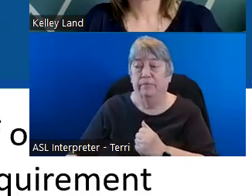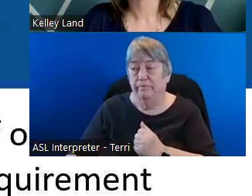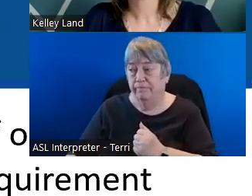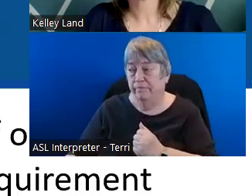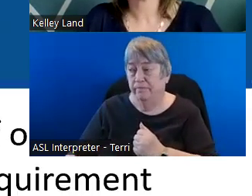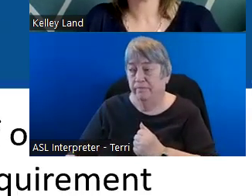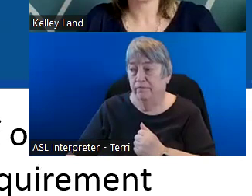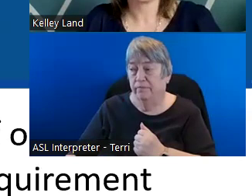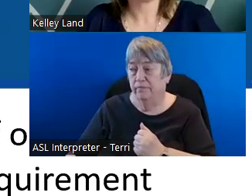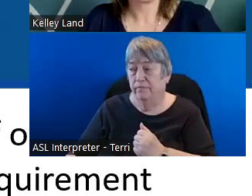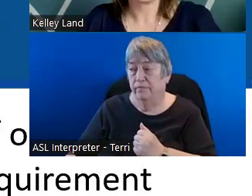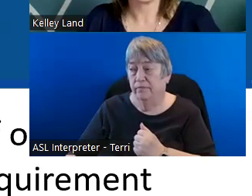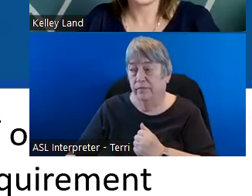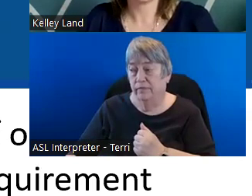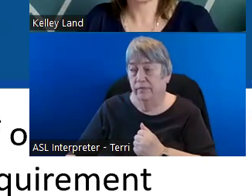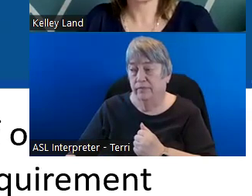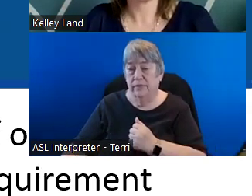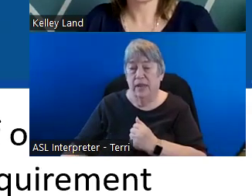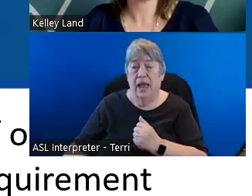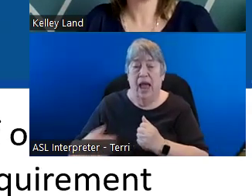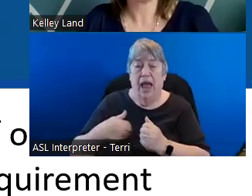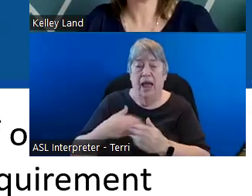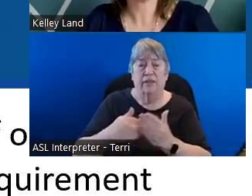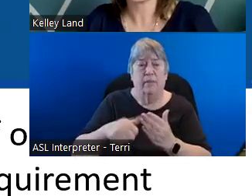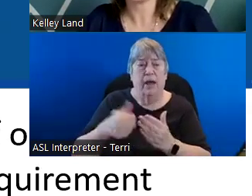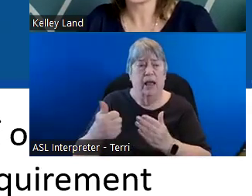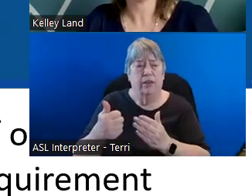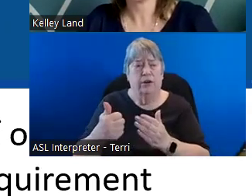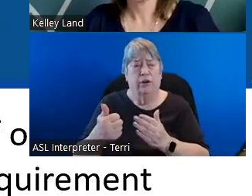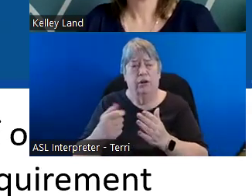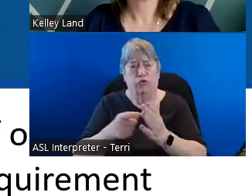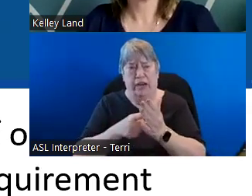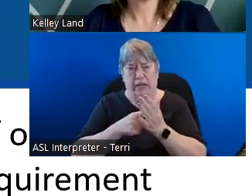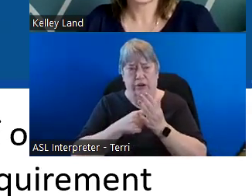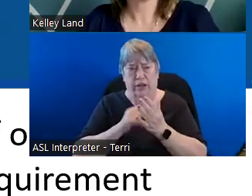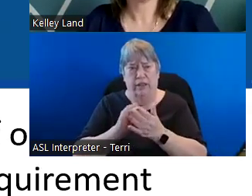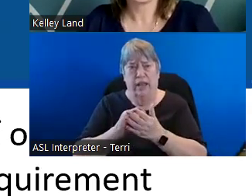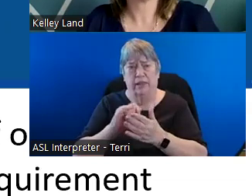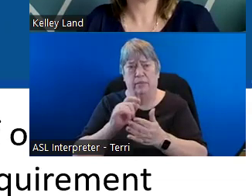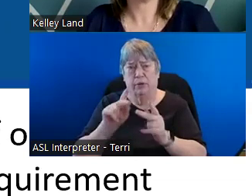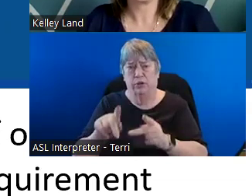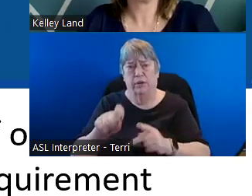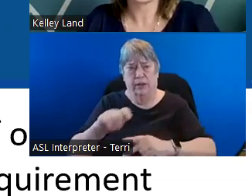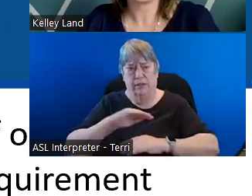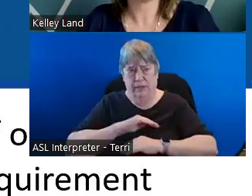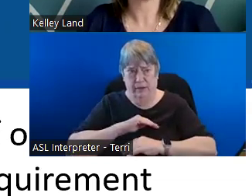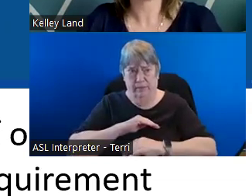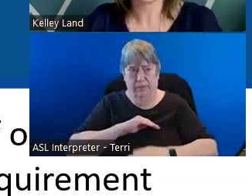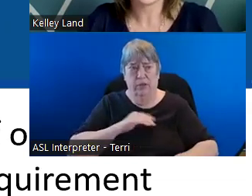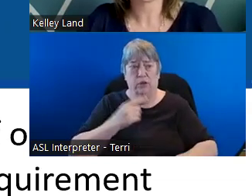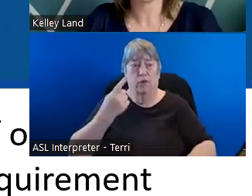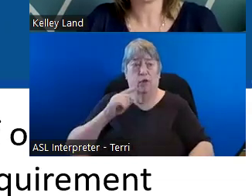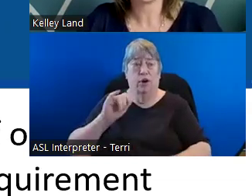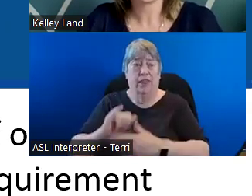Now, there are some eligibility criteria a person must meet to qualify. So for the ABLE account limits, or the